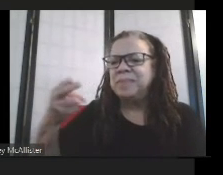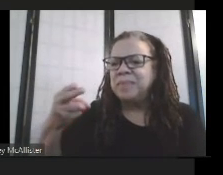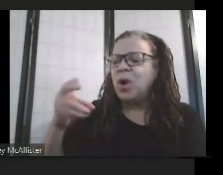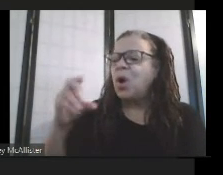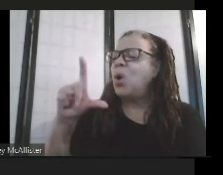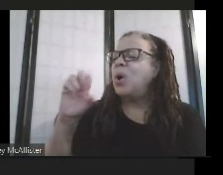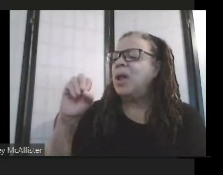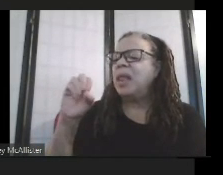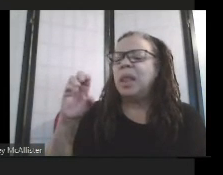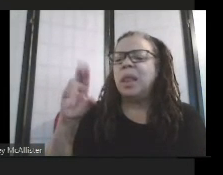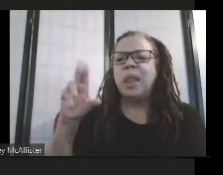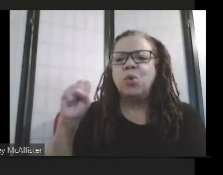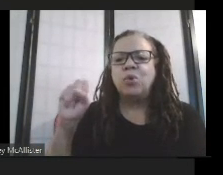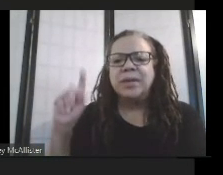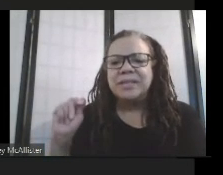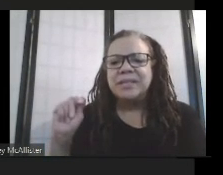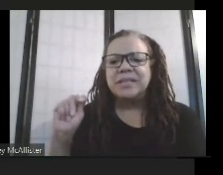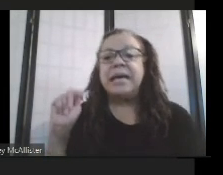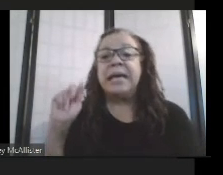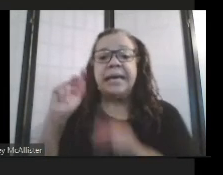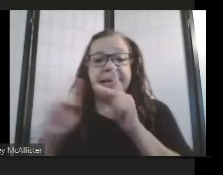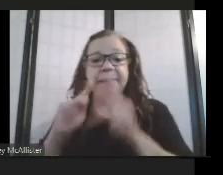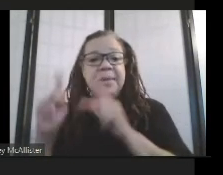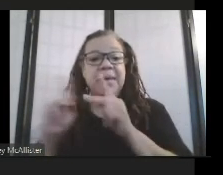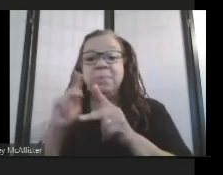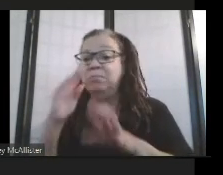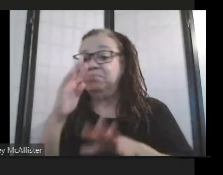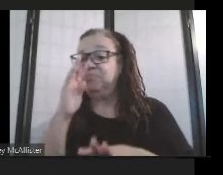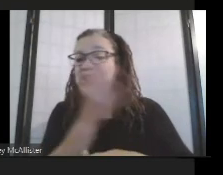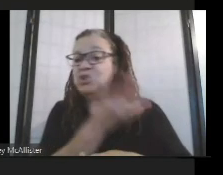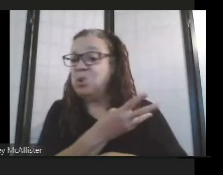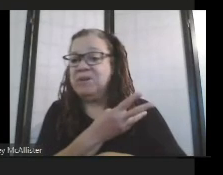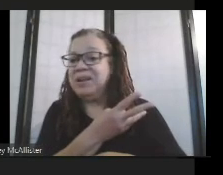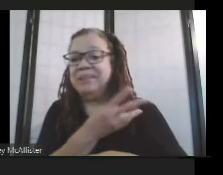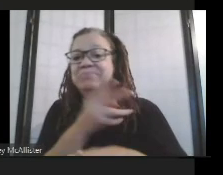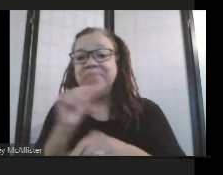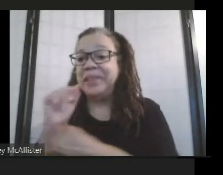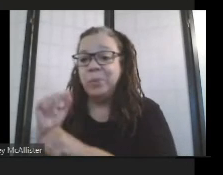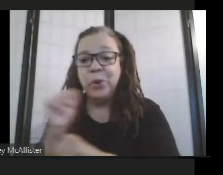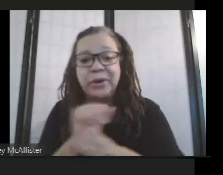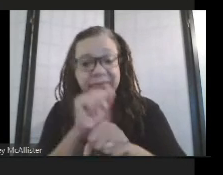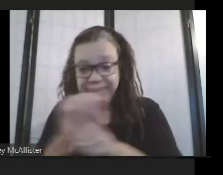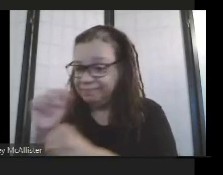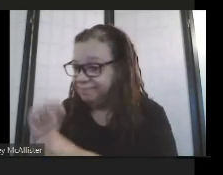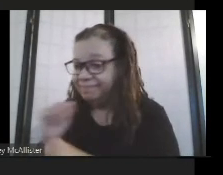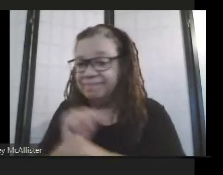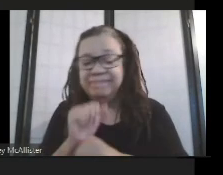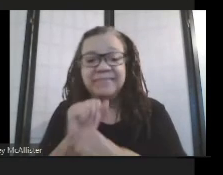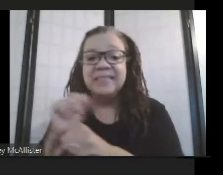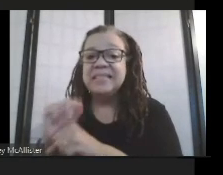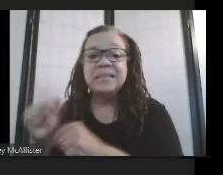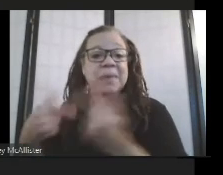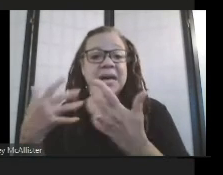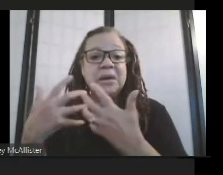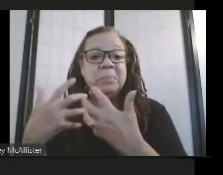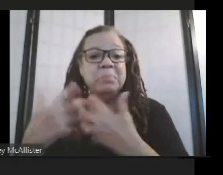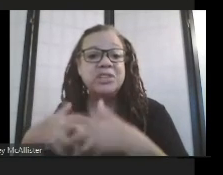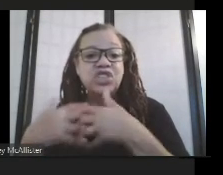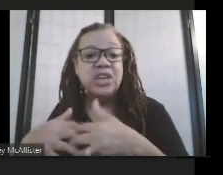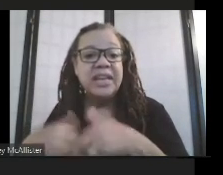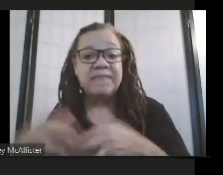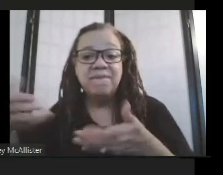a cricket or a locust. And the people are really paying no attention. It's just there. It's just some kind of harvesting